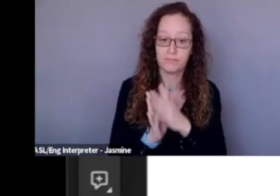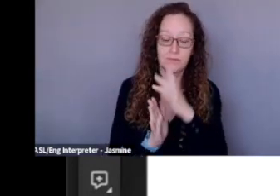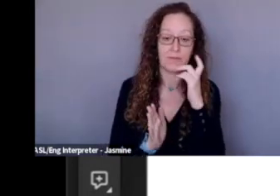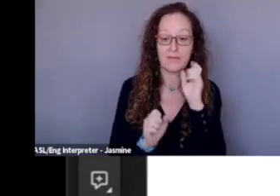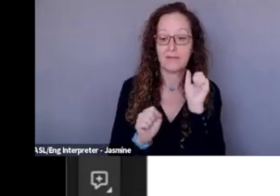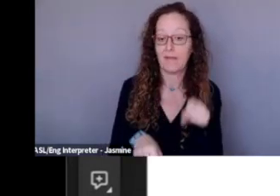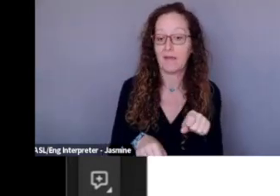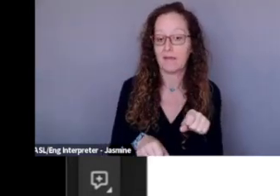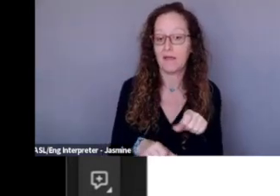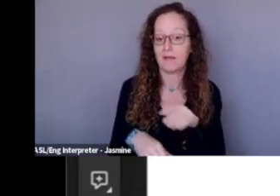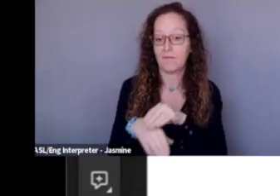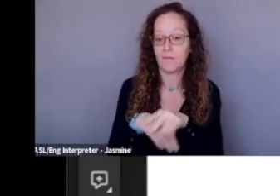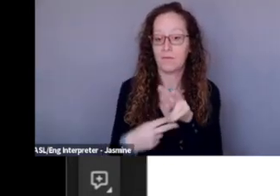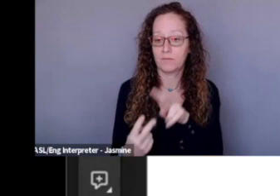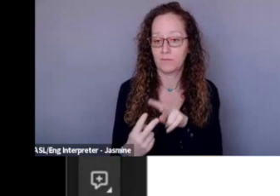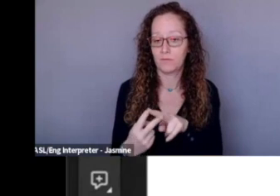characters are as people, right?